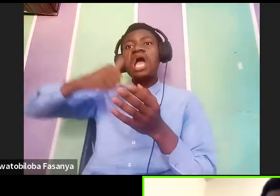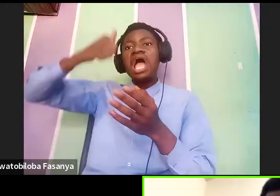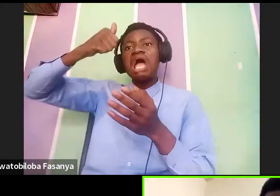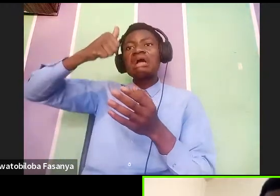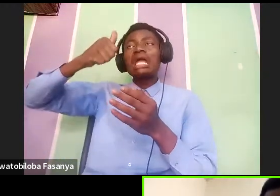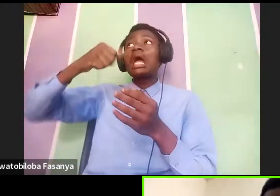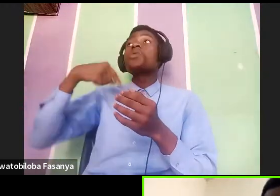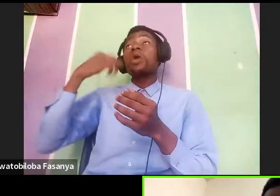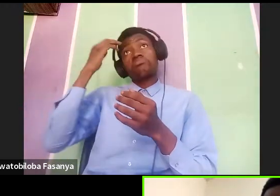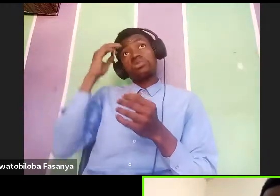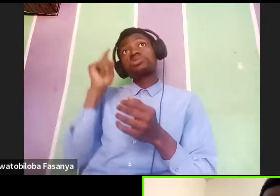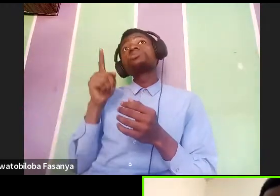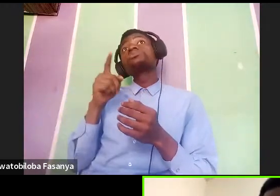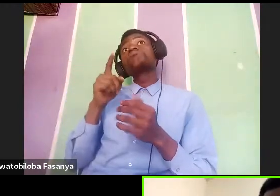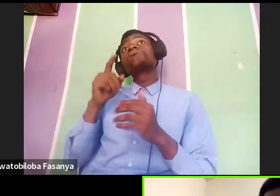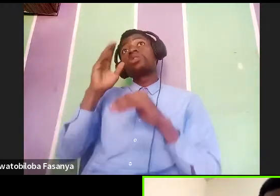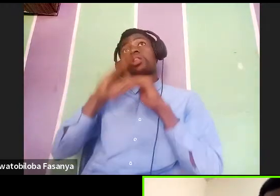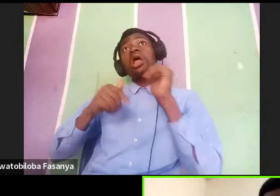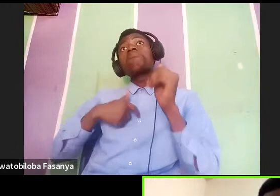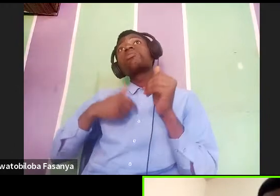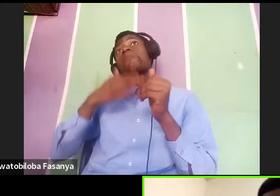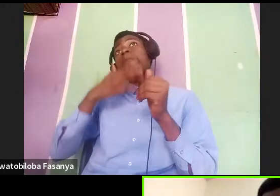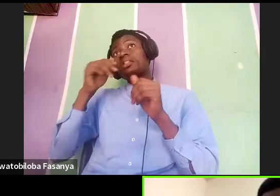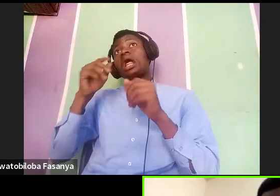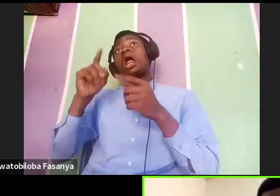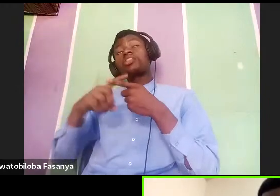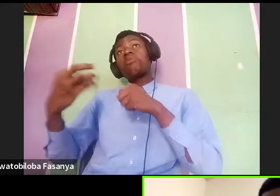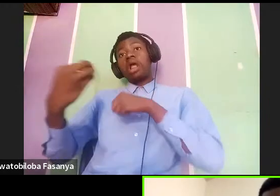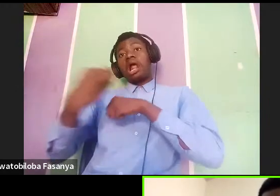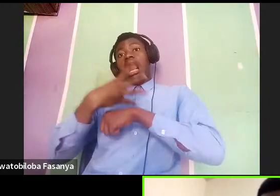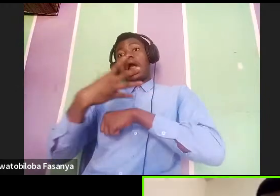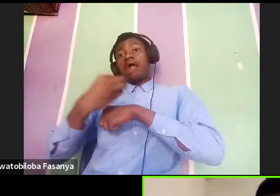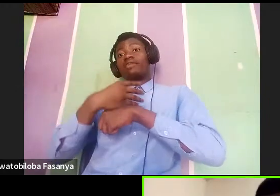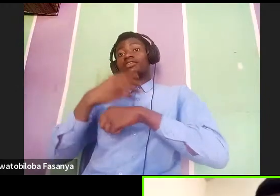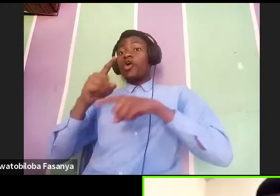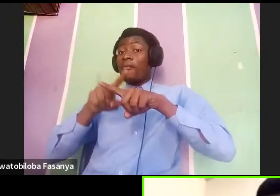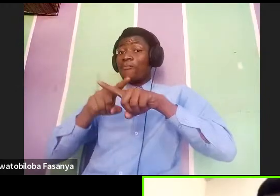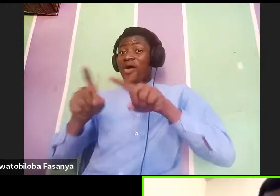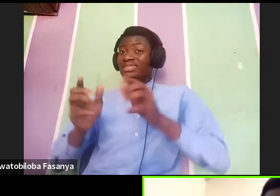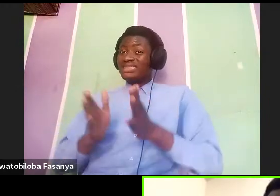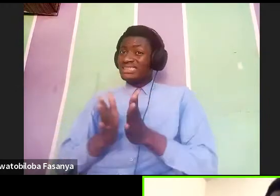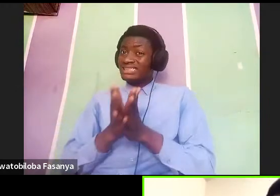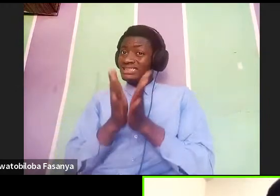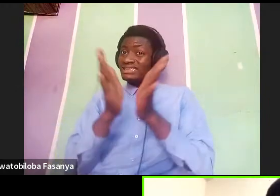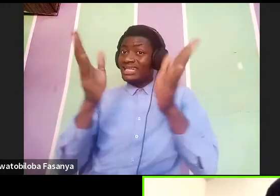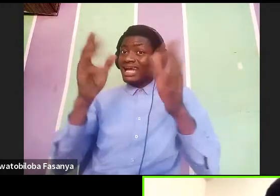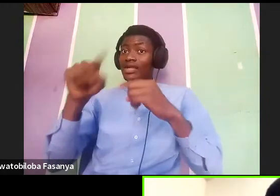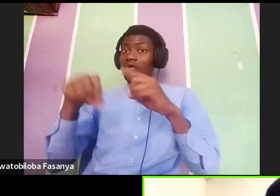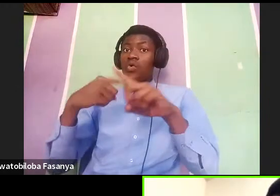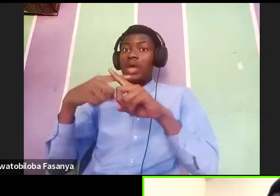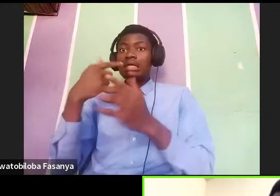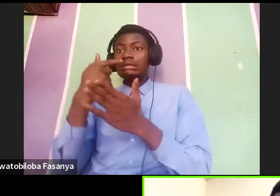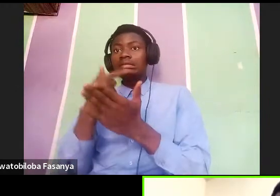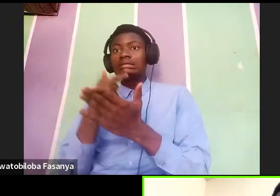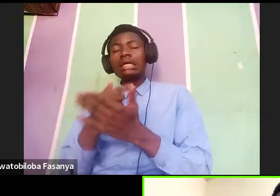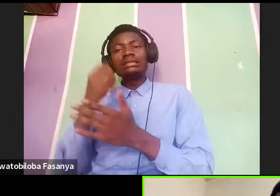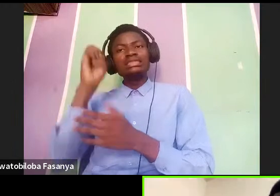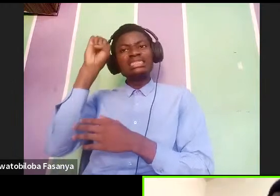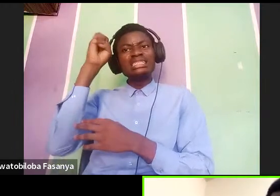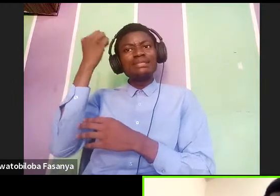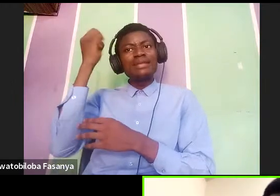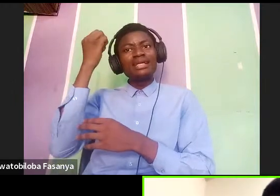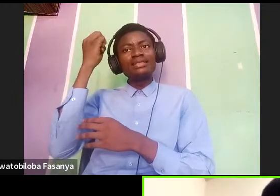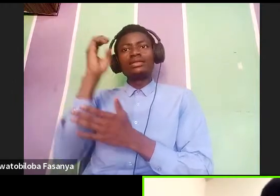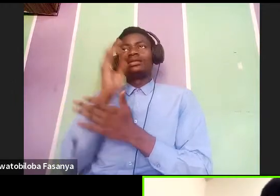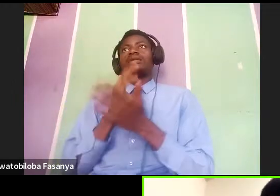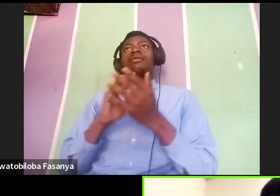some advice. But generally, when we talk about emergencies, see, like if you call a 999 service